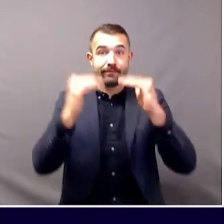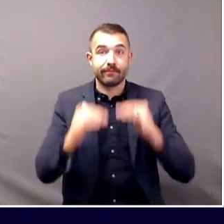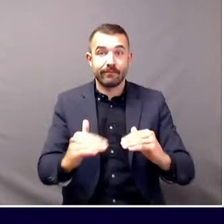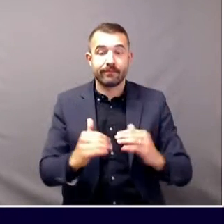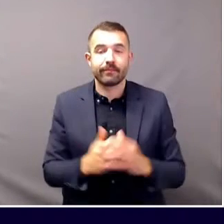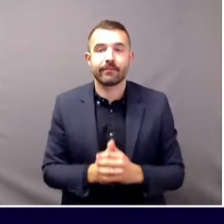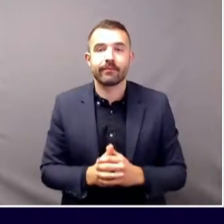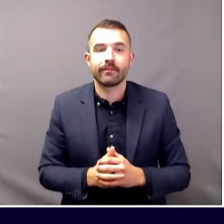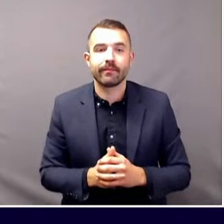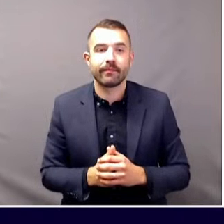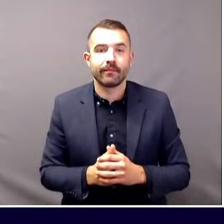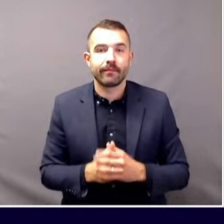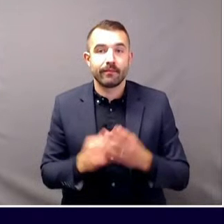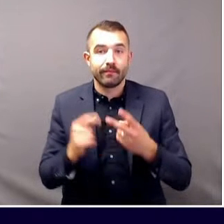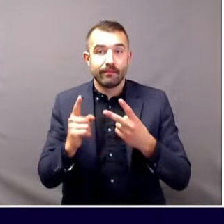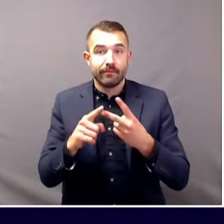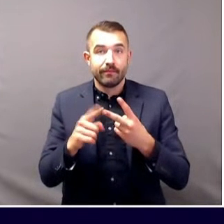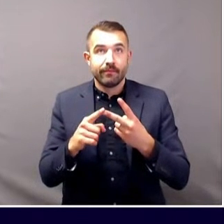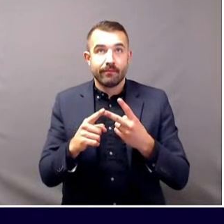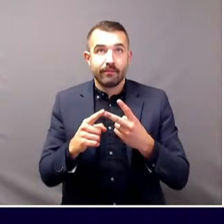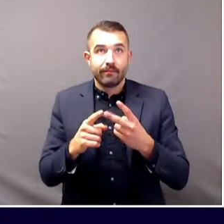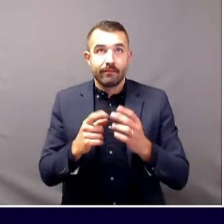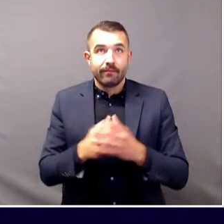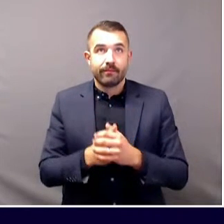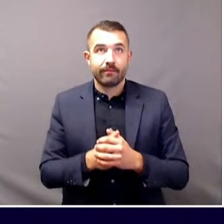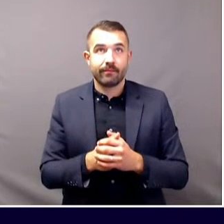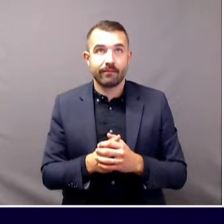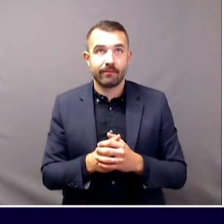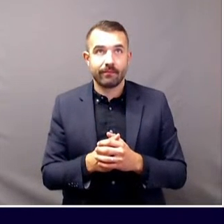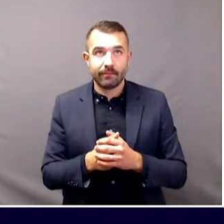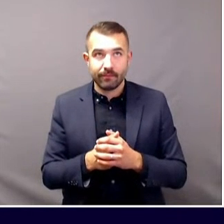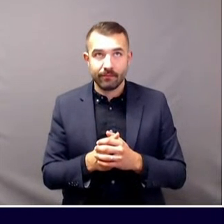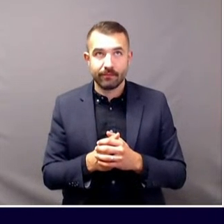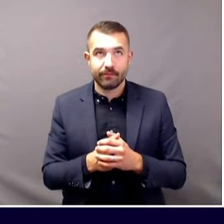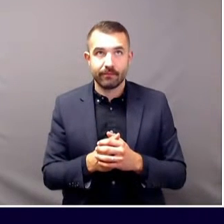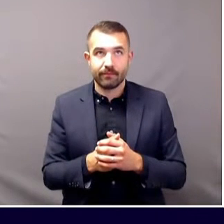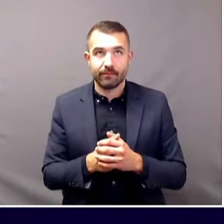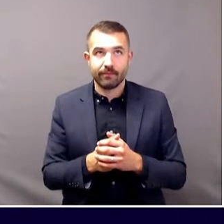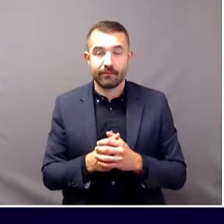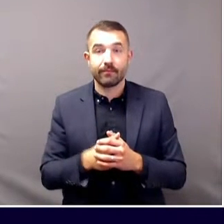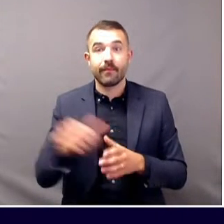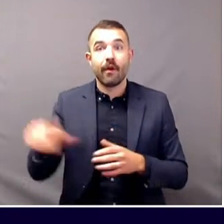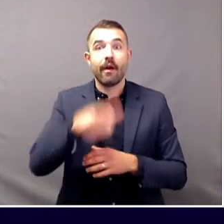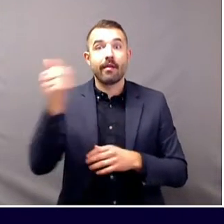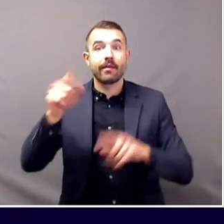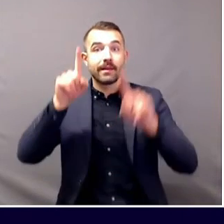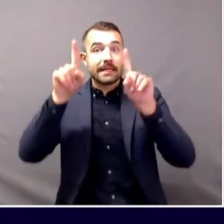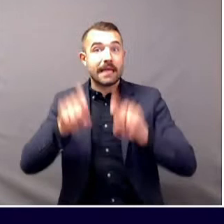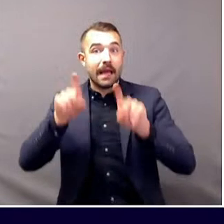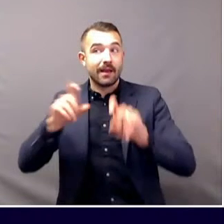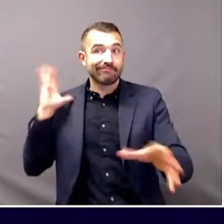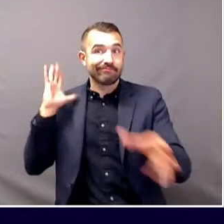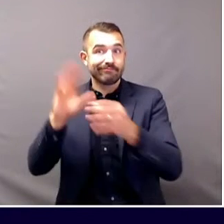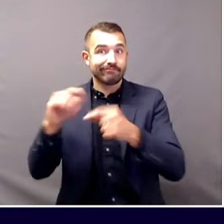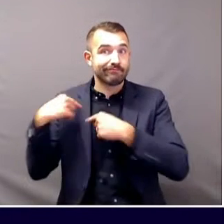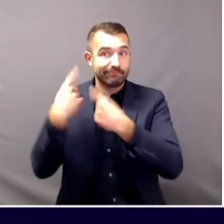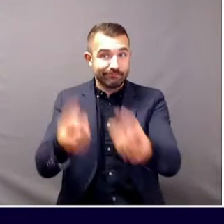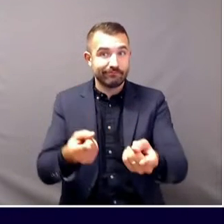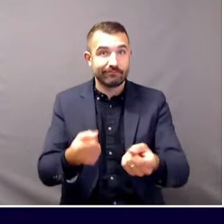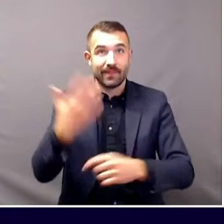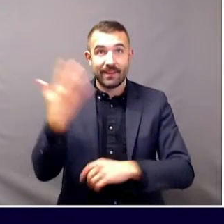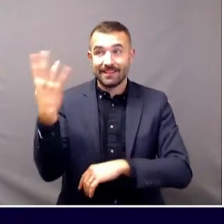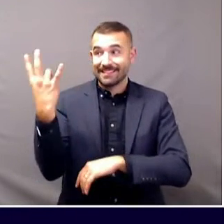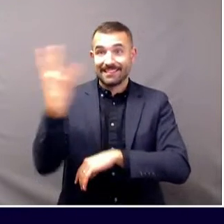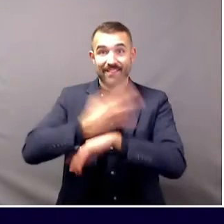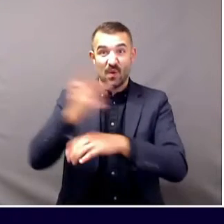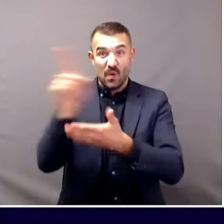Next, I'd like to turn to provide some updates on where we are with testing. As of right now, the 7-day positivity rate